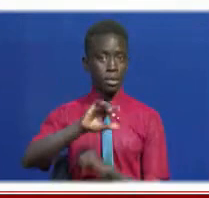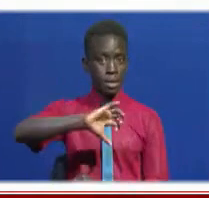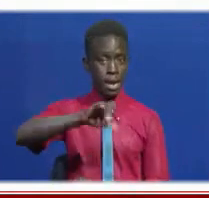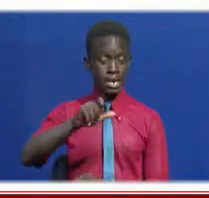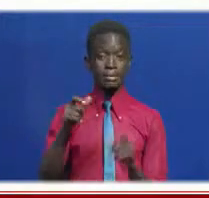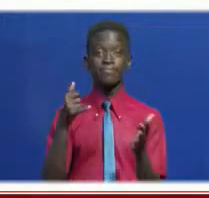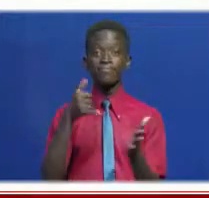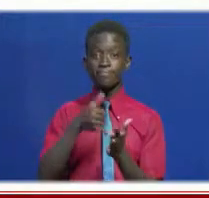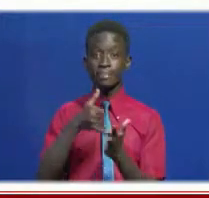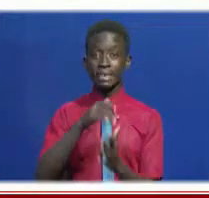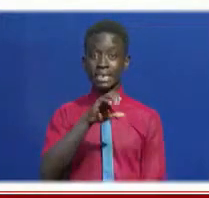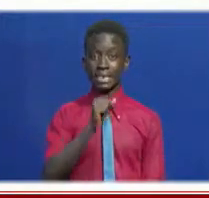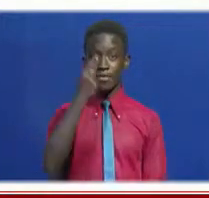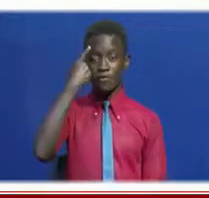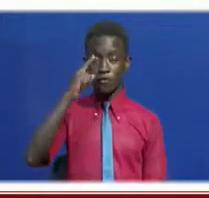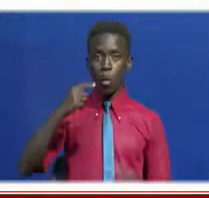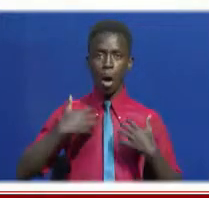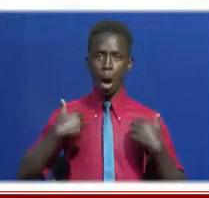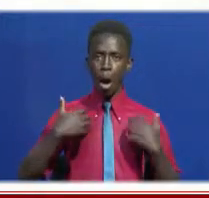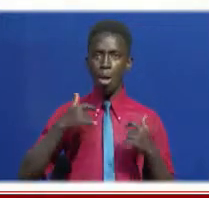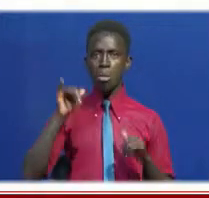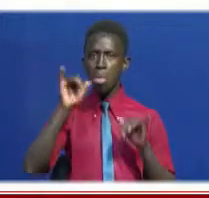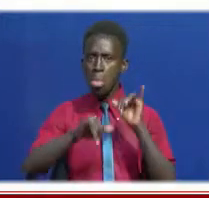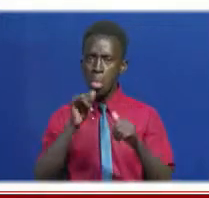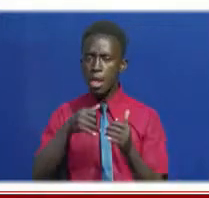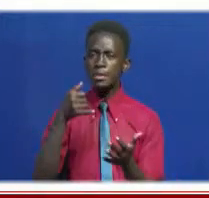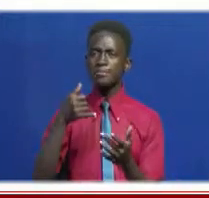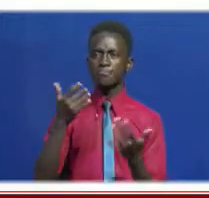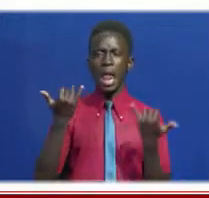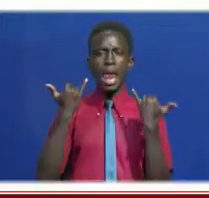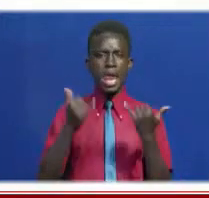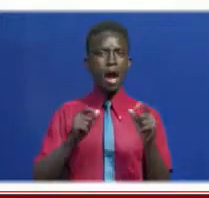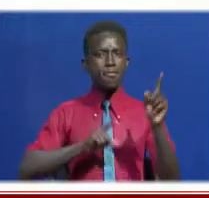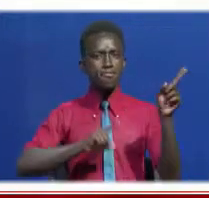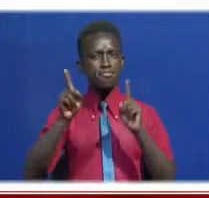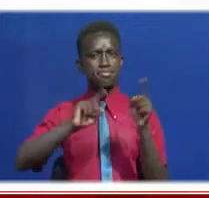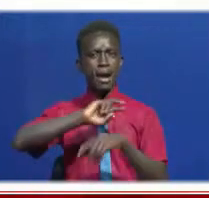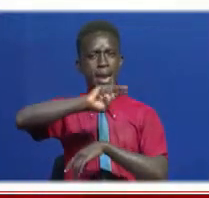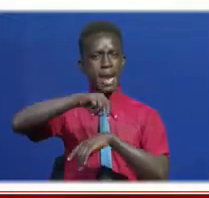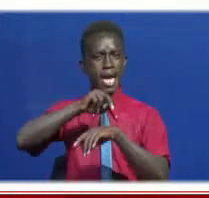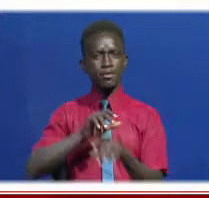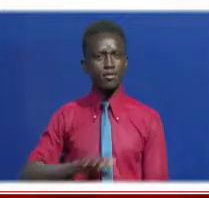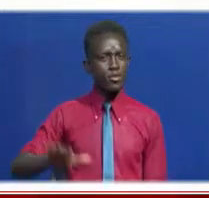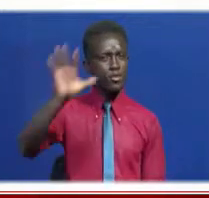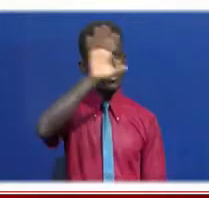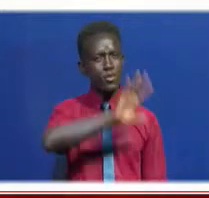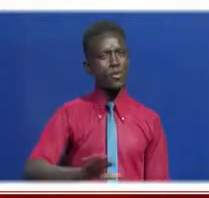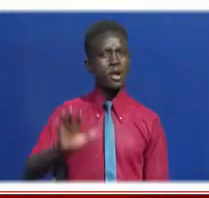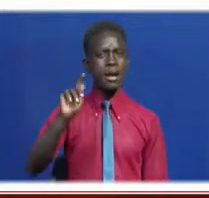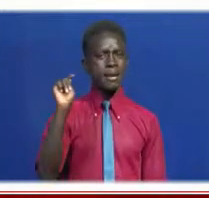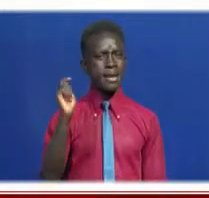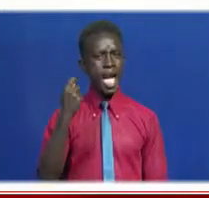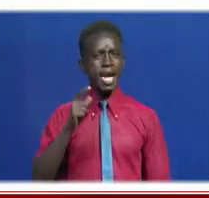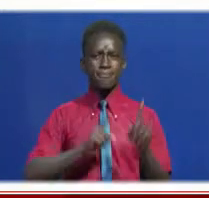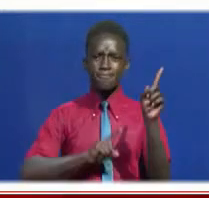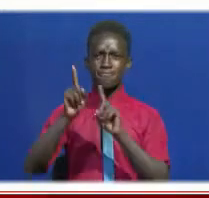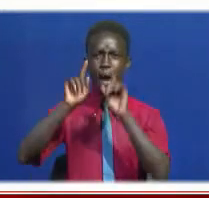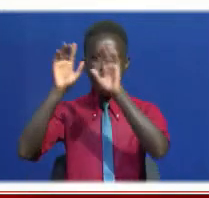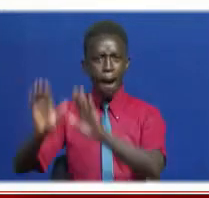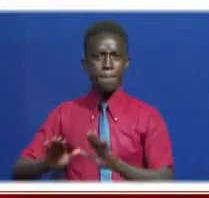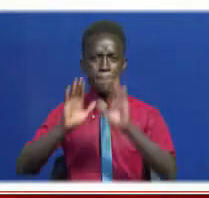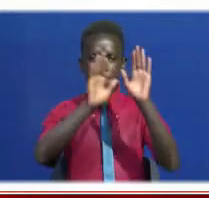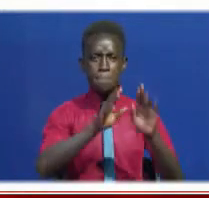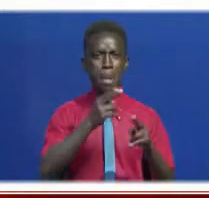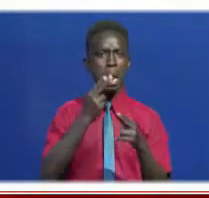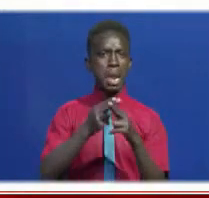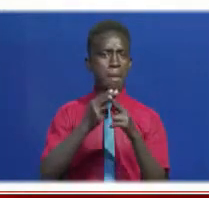Alfred Mutua, who is on a nationwide tourism promotion campaign dubbed Utalii Fresh, and officials from the county